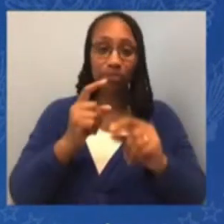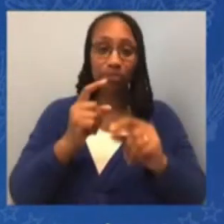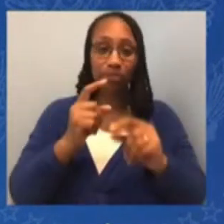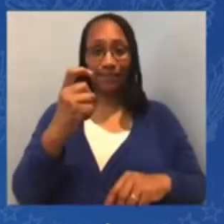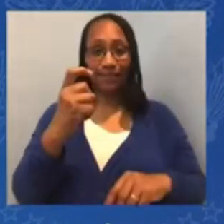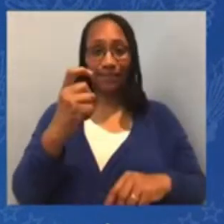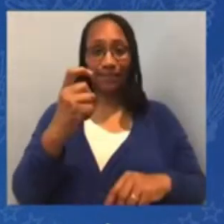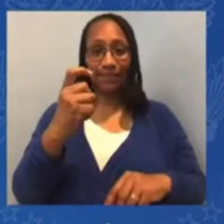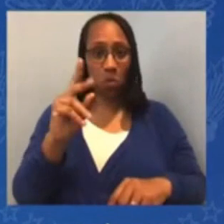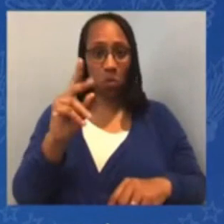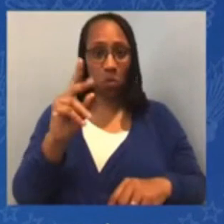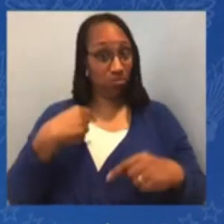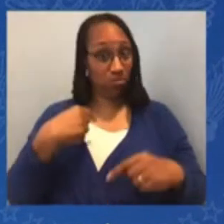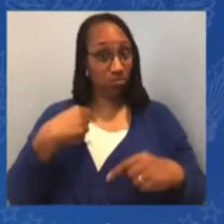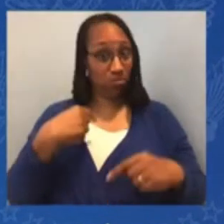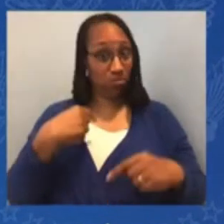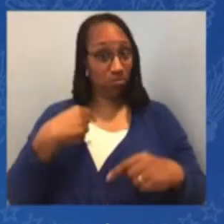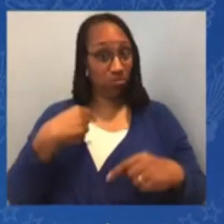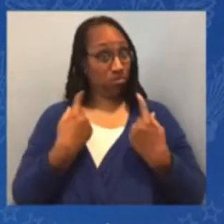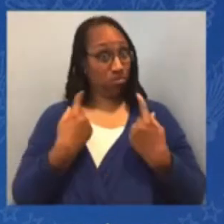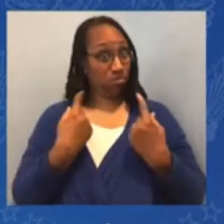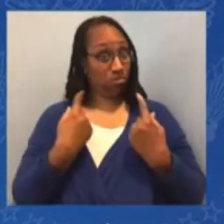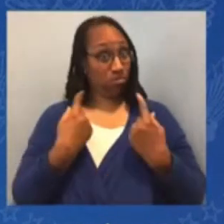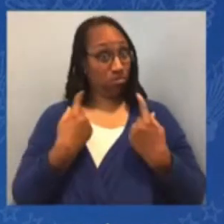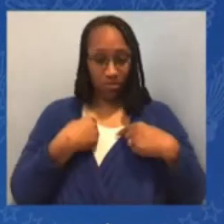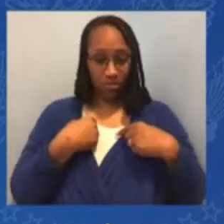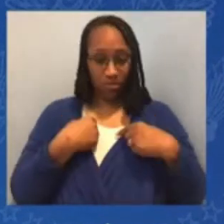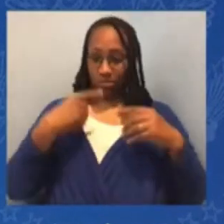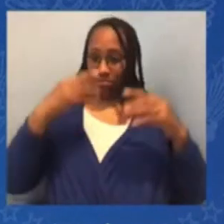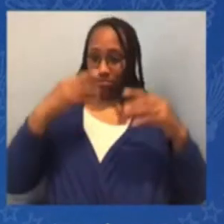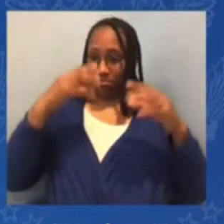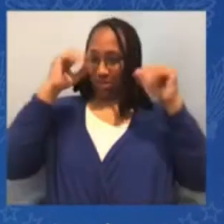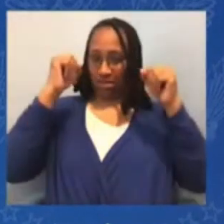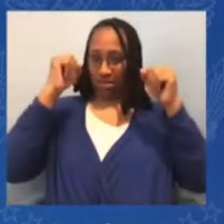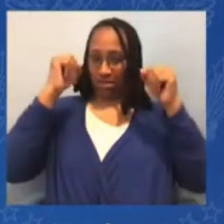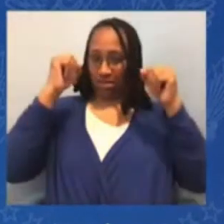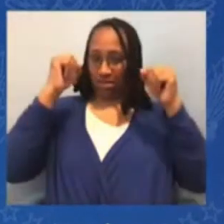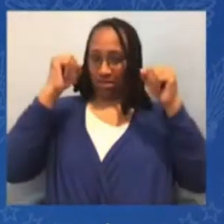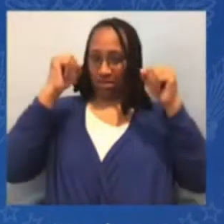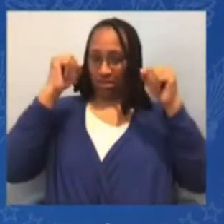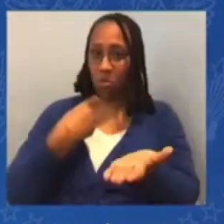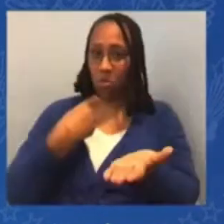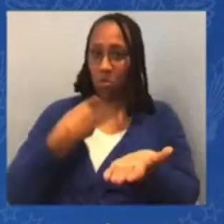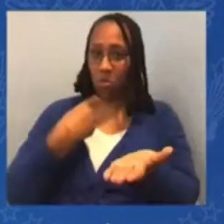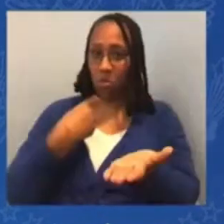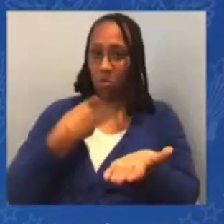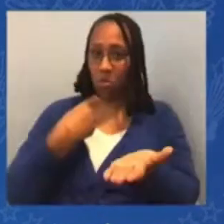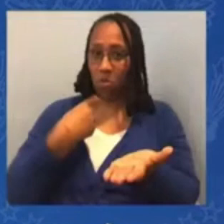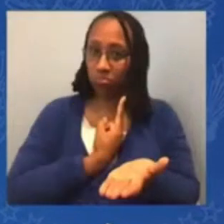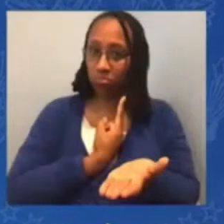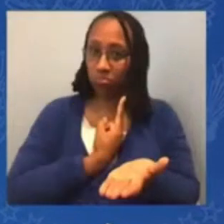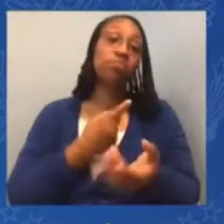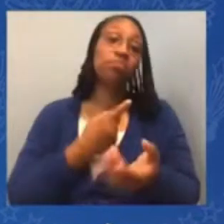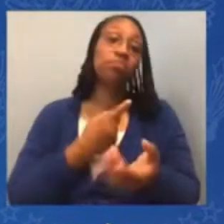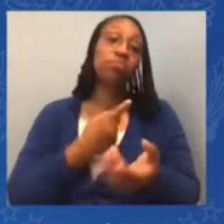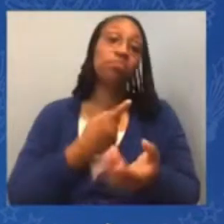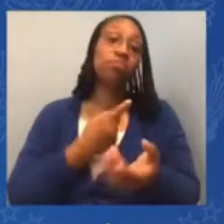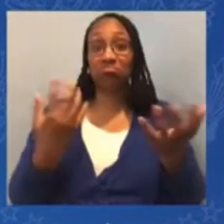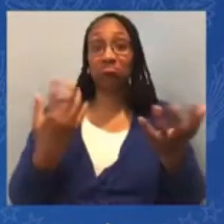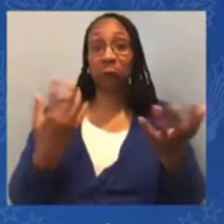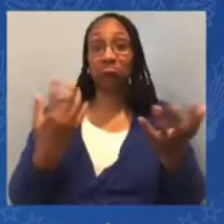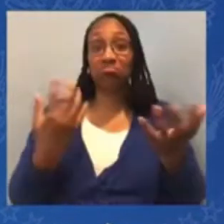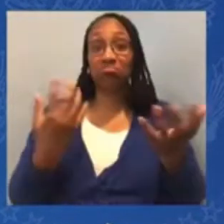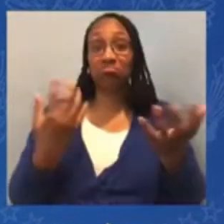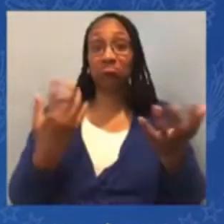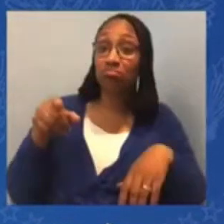that made it illegal to manufacture so-called ghost guns. I just signed that. I said that. It's being challenged in